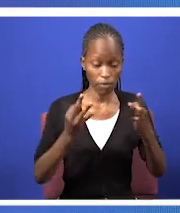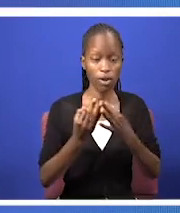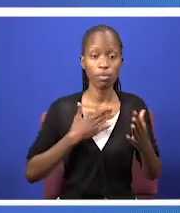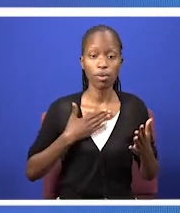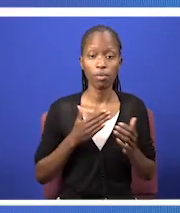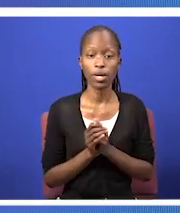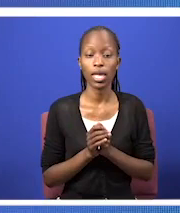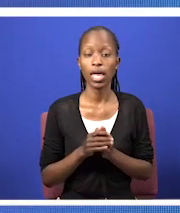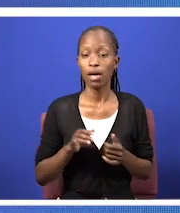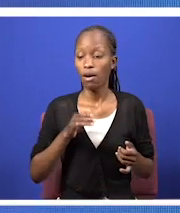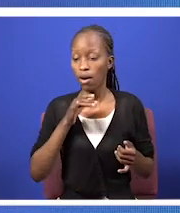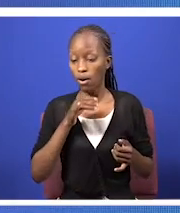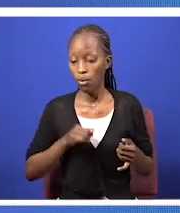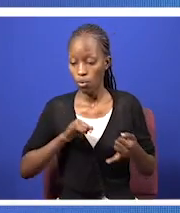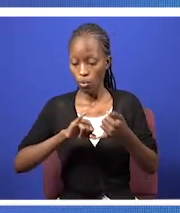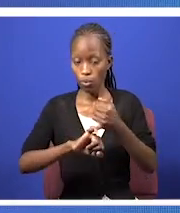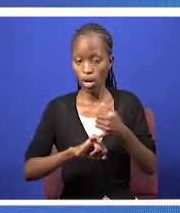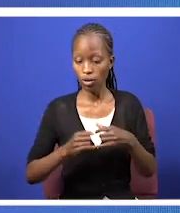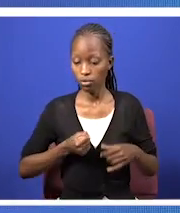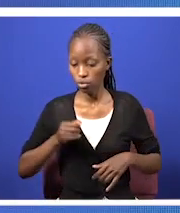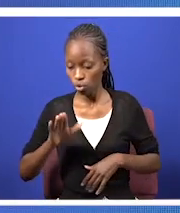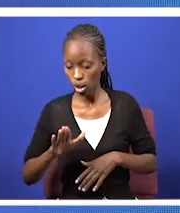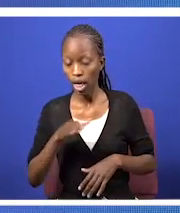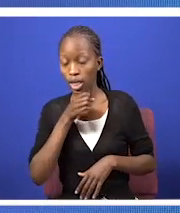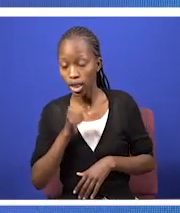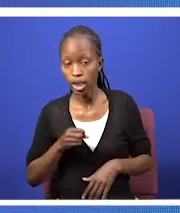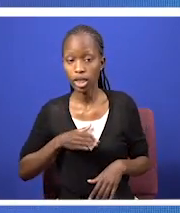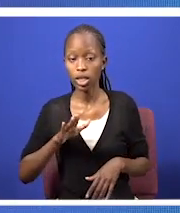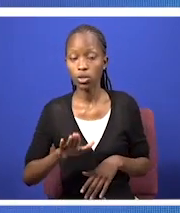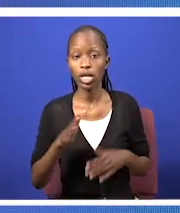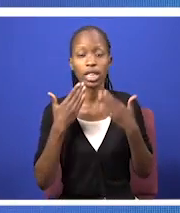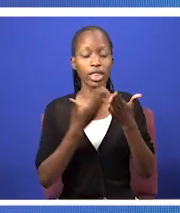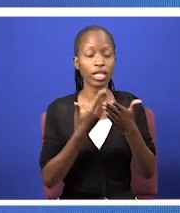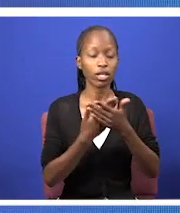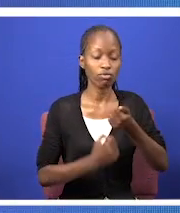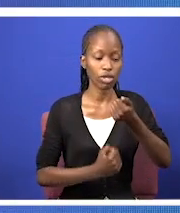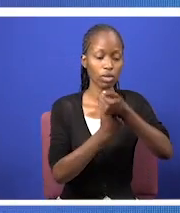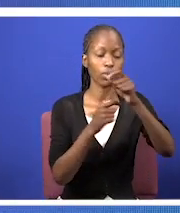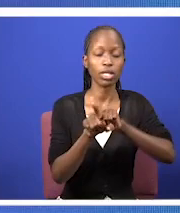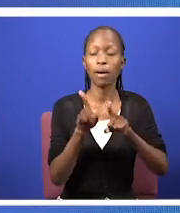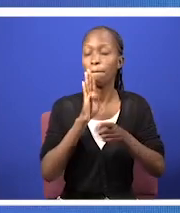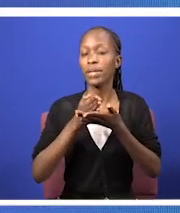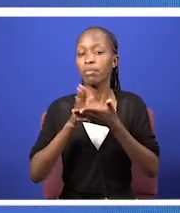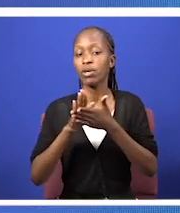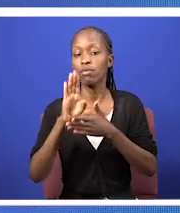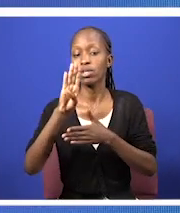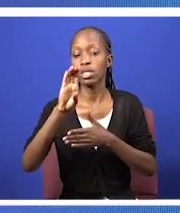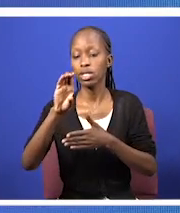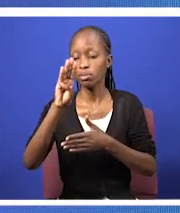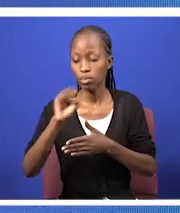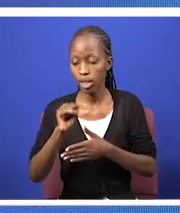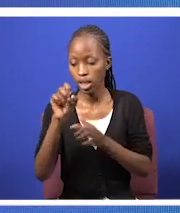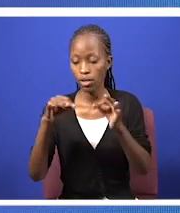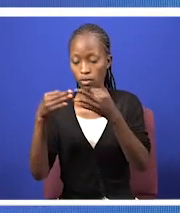family, my beloved wife, Emmy, and our daughters and granddaughter. Thank you for your support and for being a part of